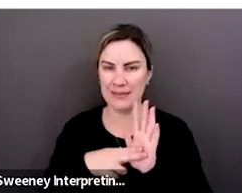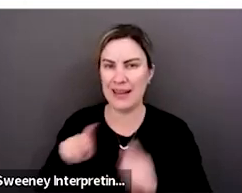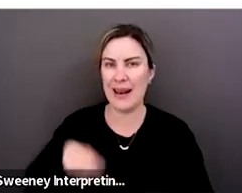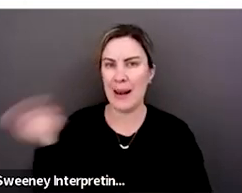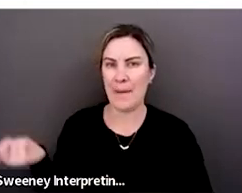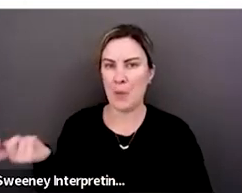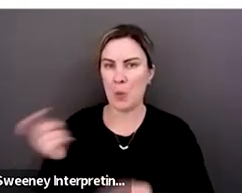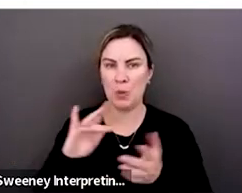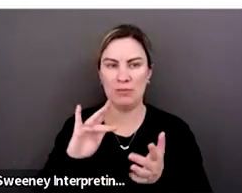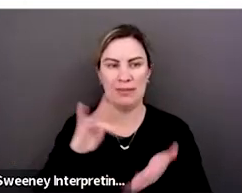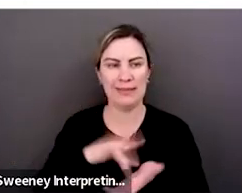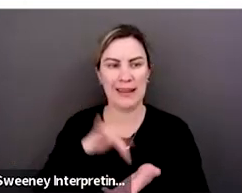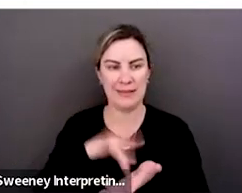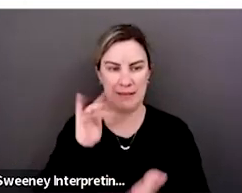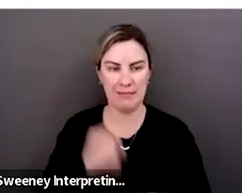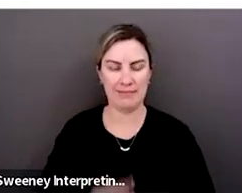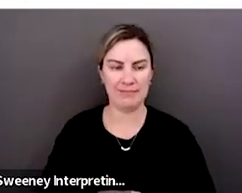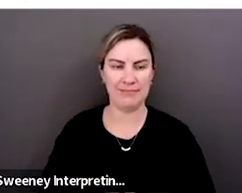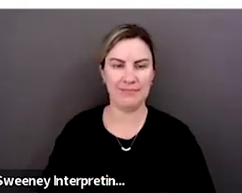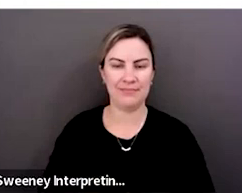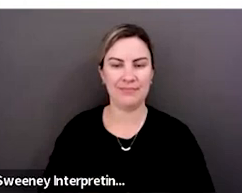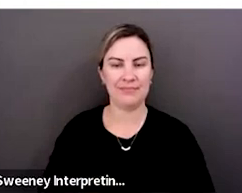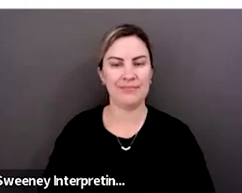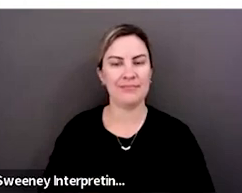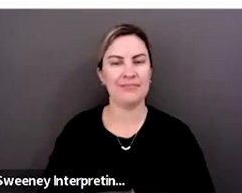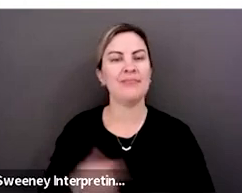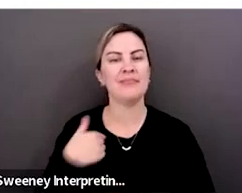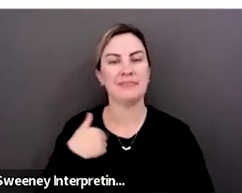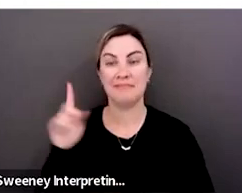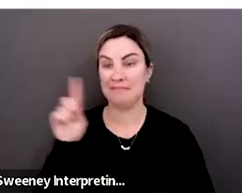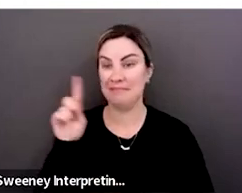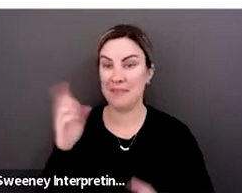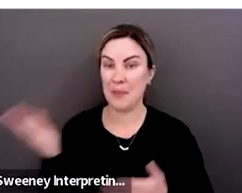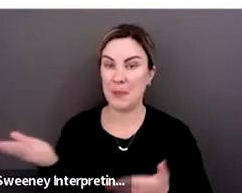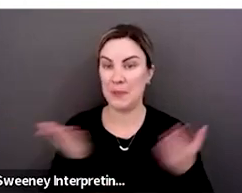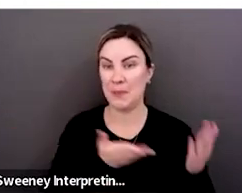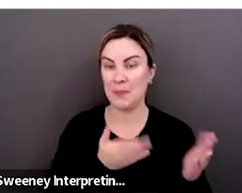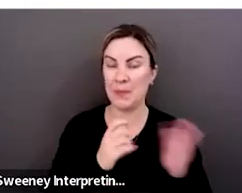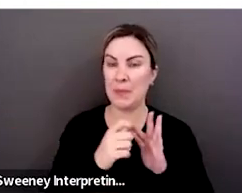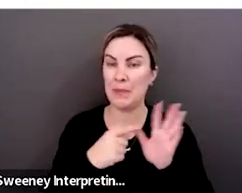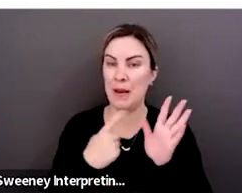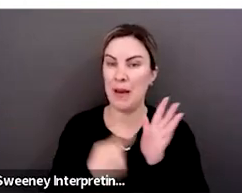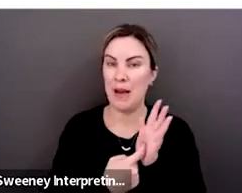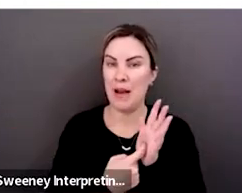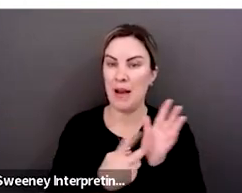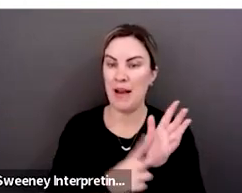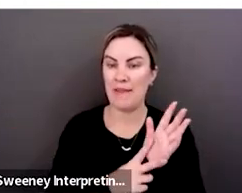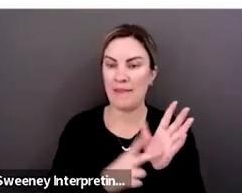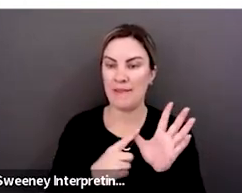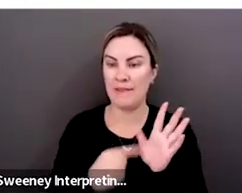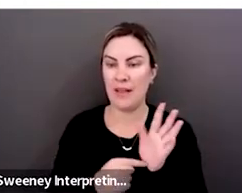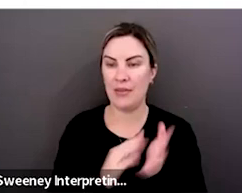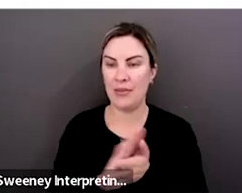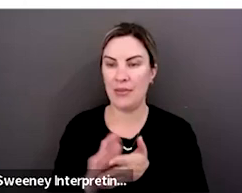the Singleton Neighbourhood Centre. So I'll now hand back to Parvathy,